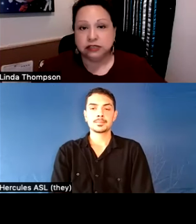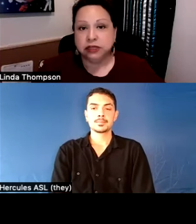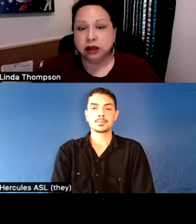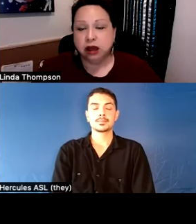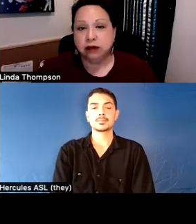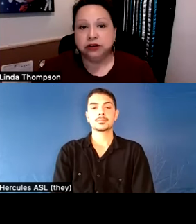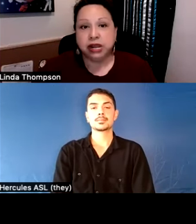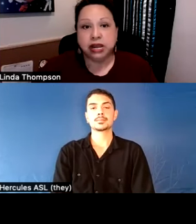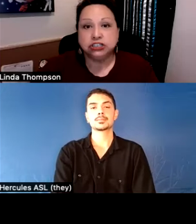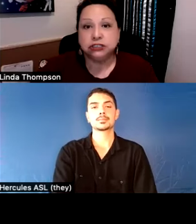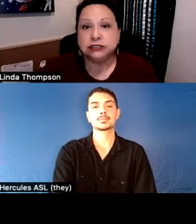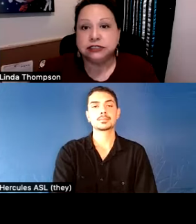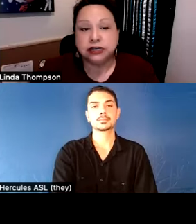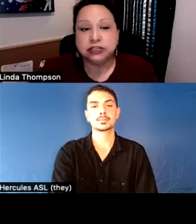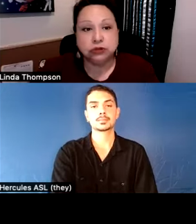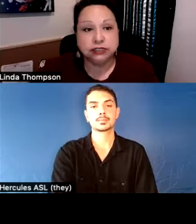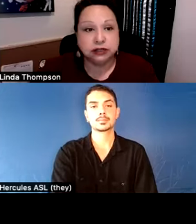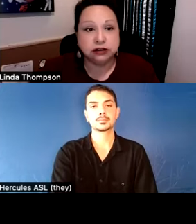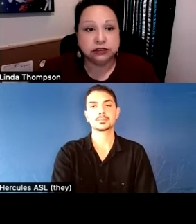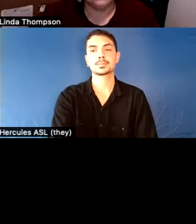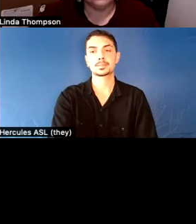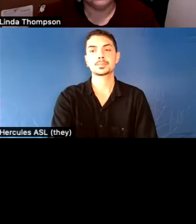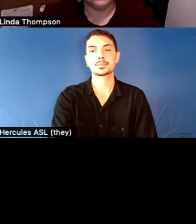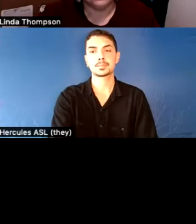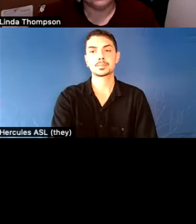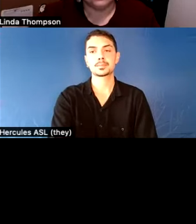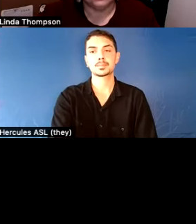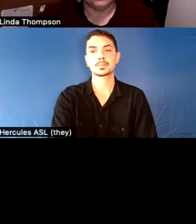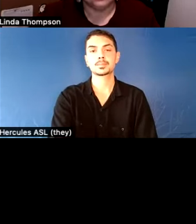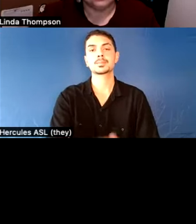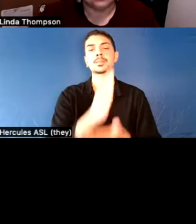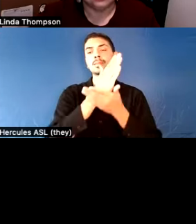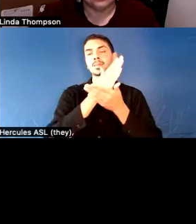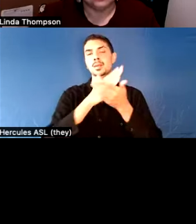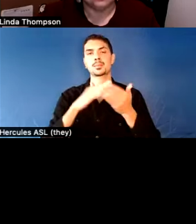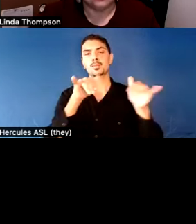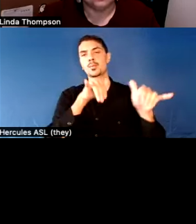So some of the common reactions to sexual assault.